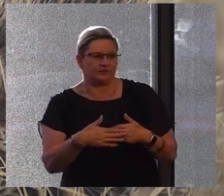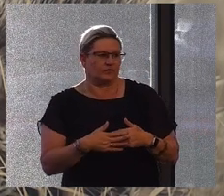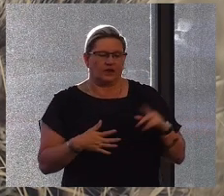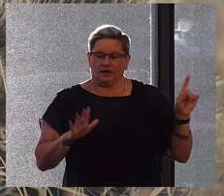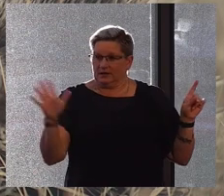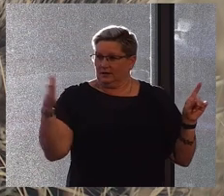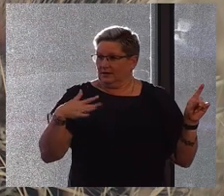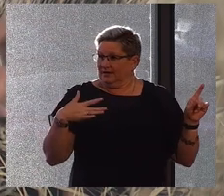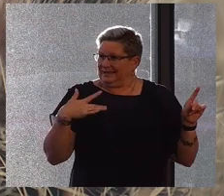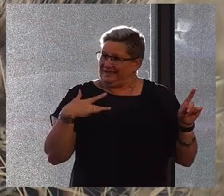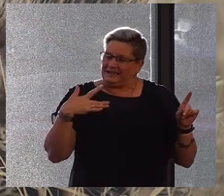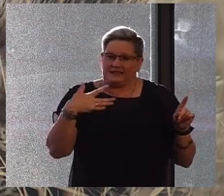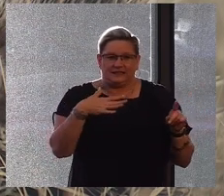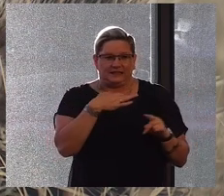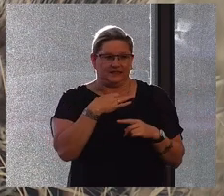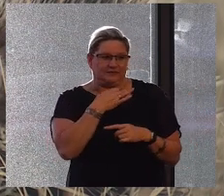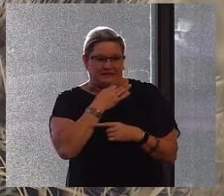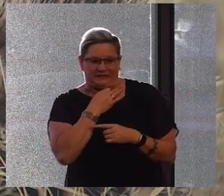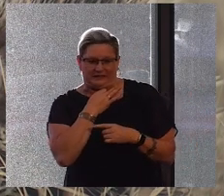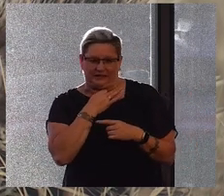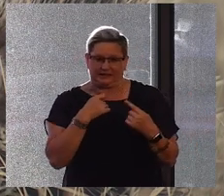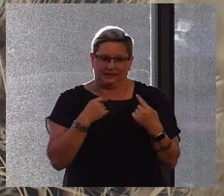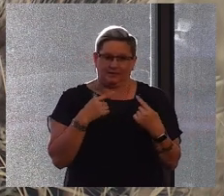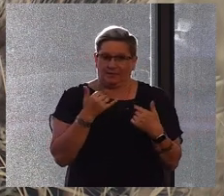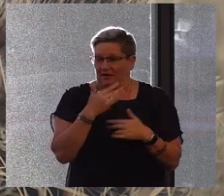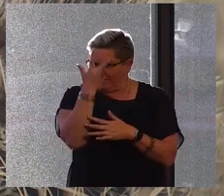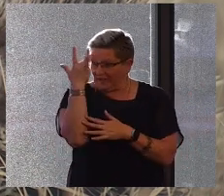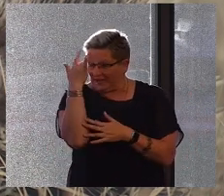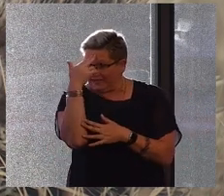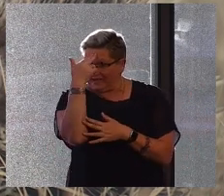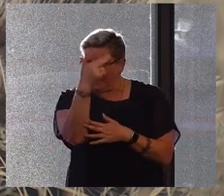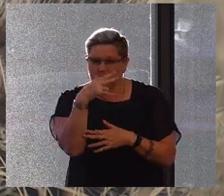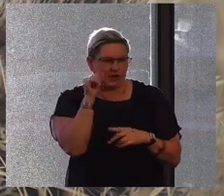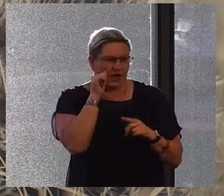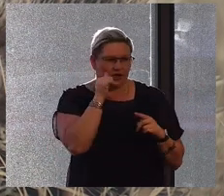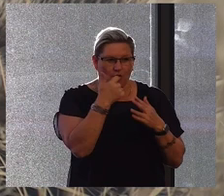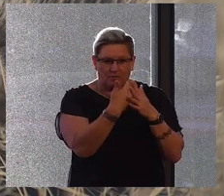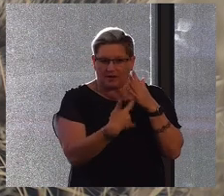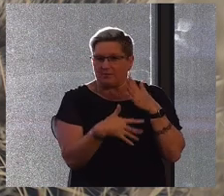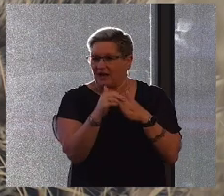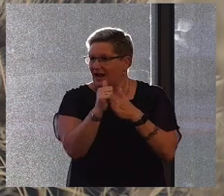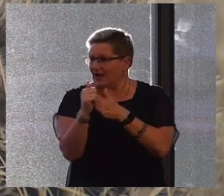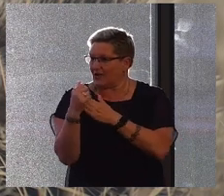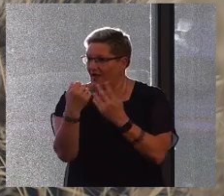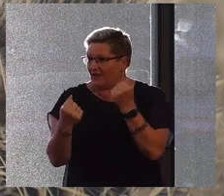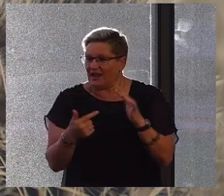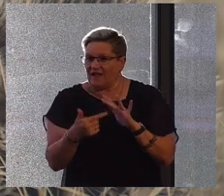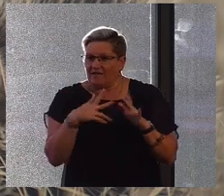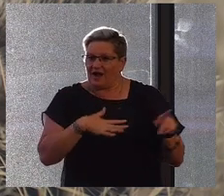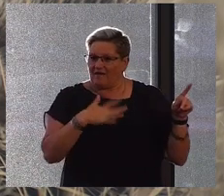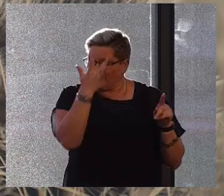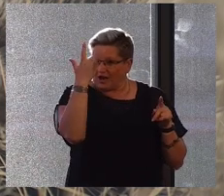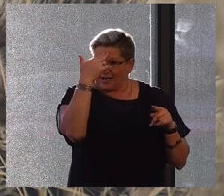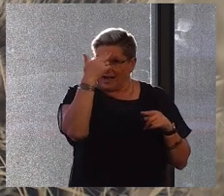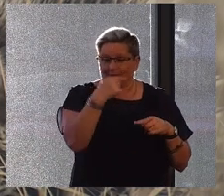doing this because I'm only fairly new to this space, so there are very good, excellent leaders who I'll get to meet. But if I haven't acknowledged you, this